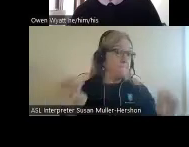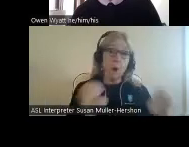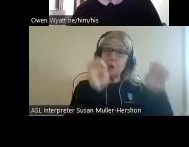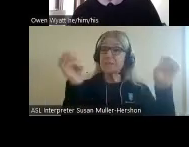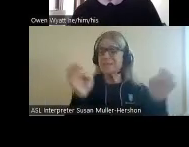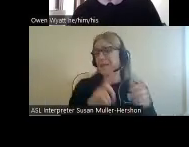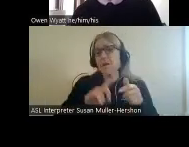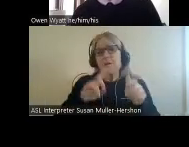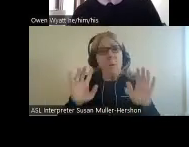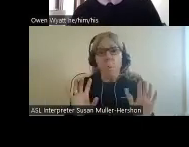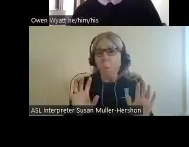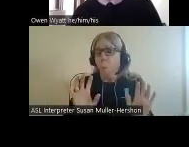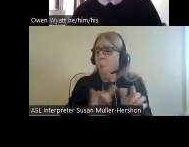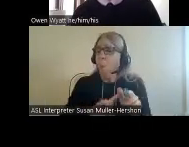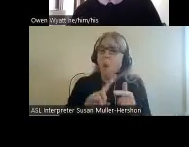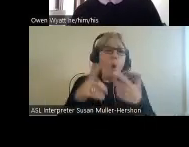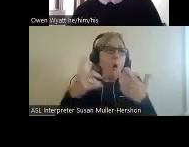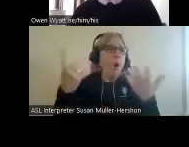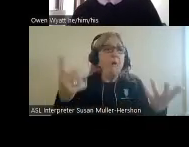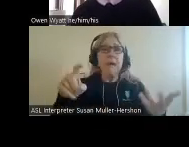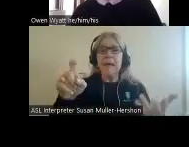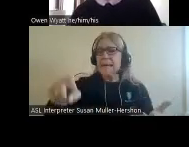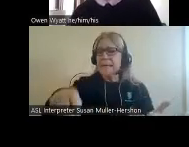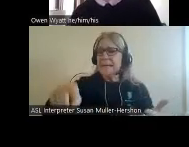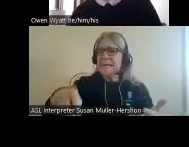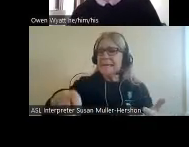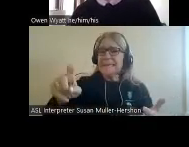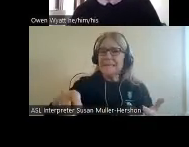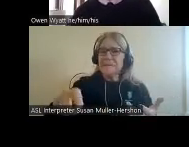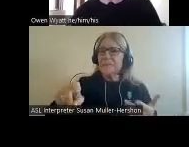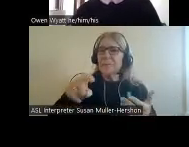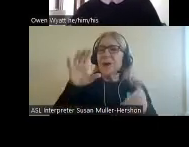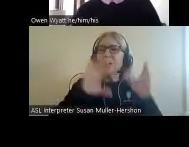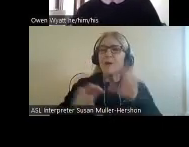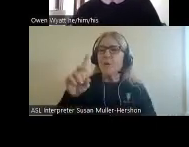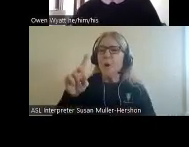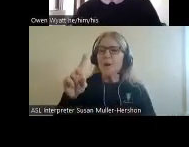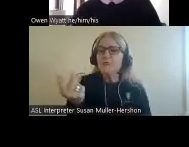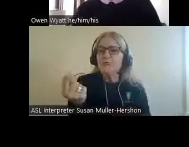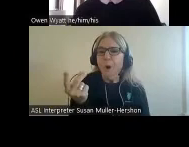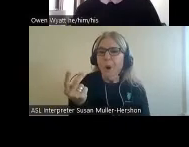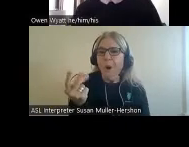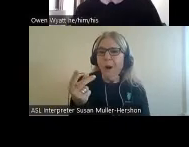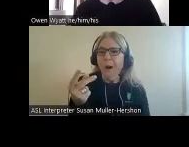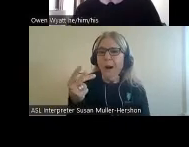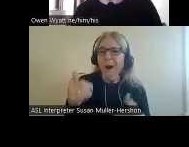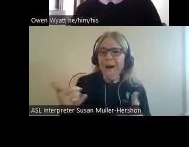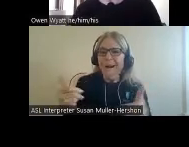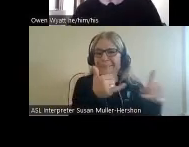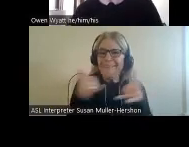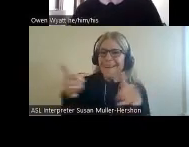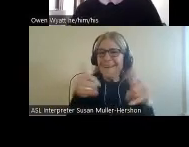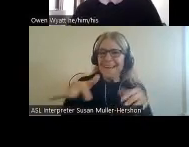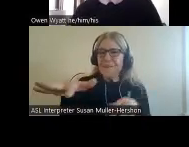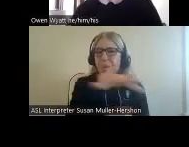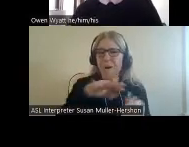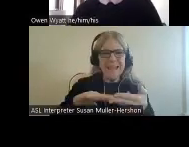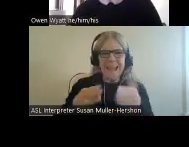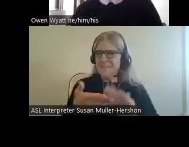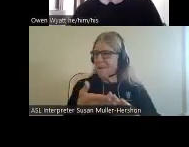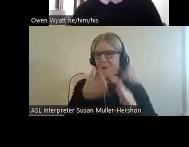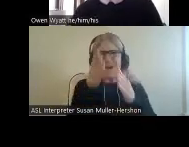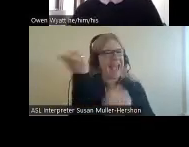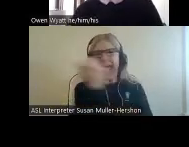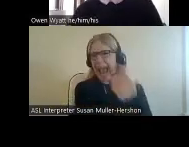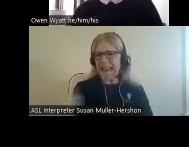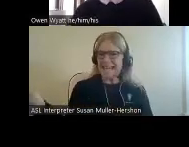simply looking for, say, dog parks in your neighborhood. So this is why we like to say that there's really no problem